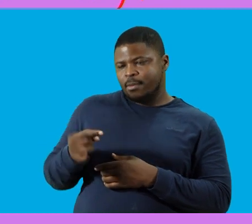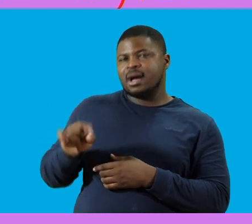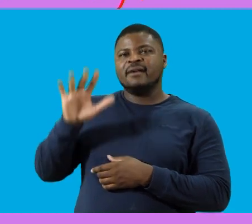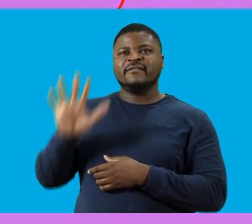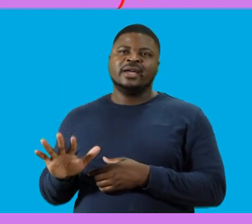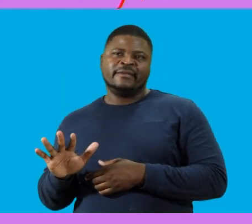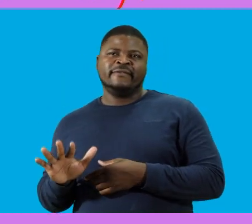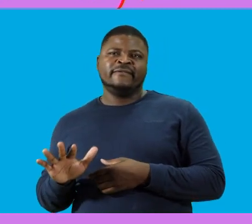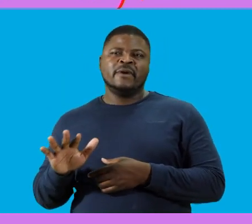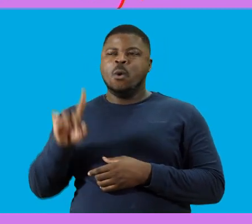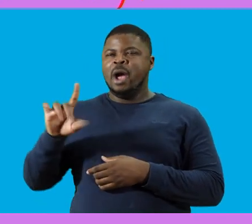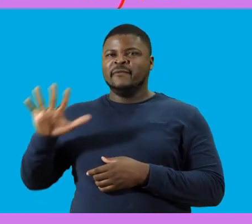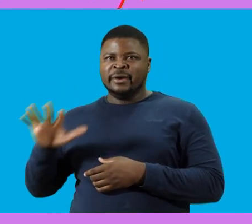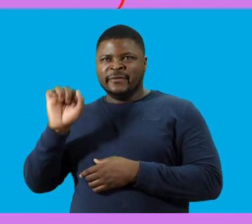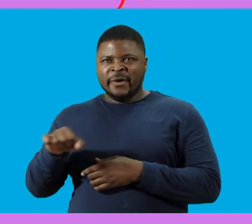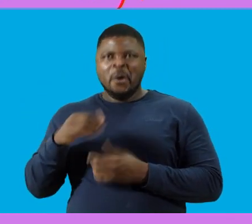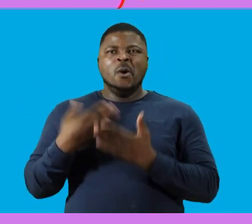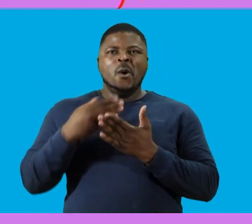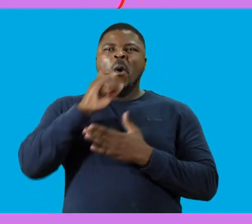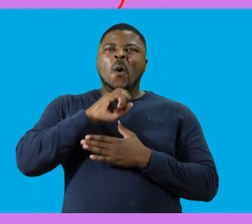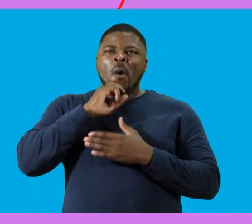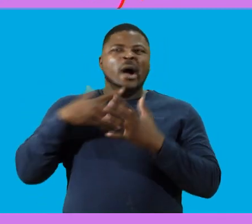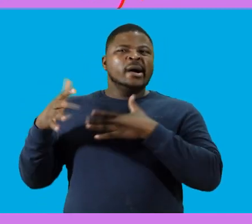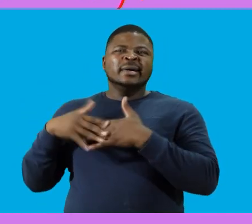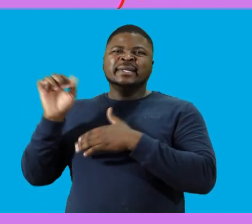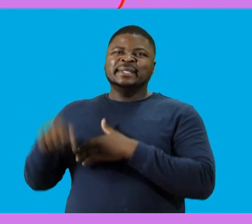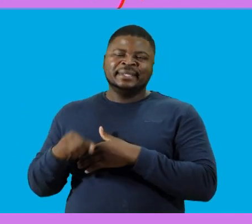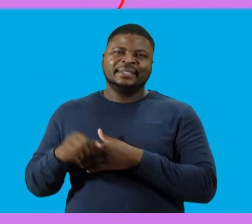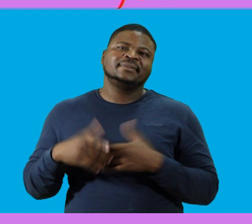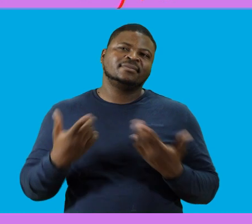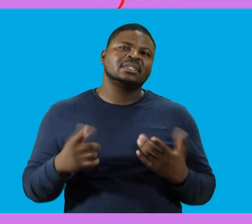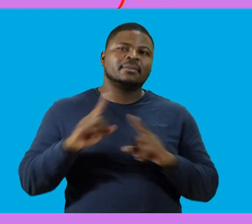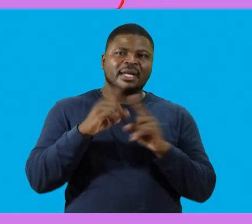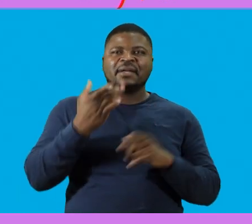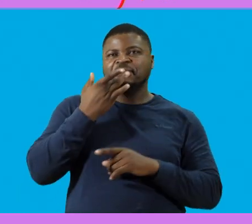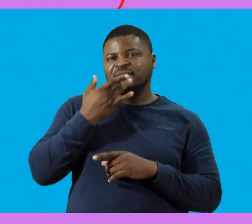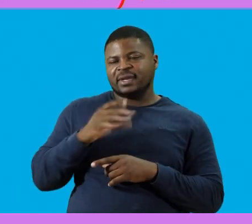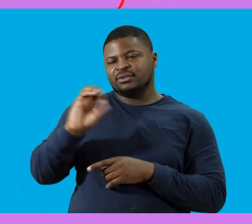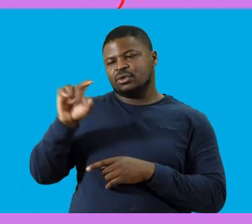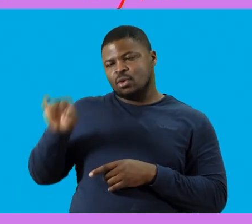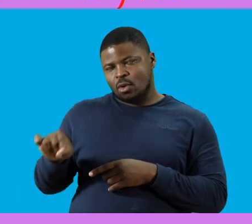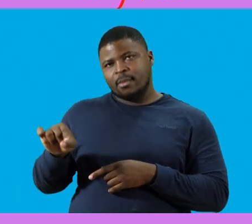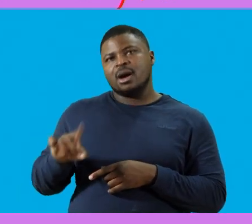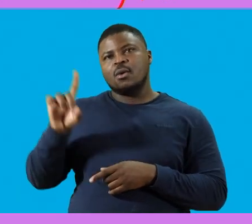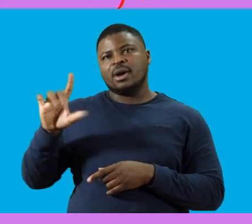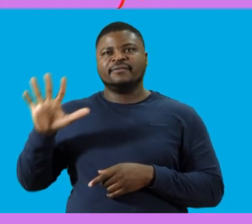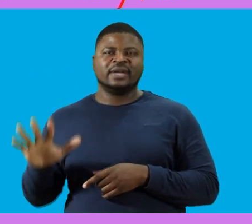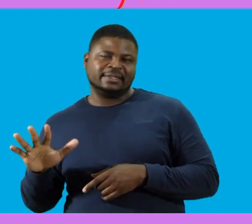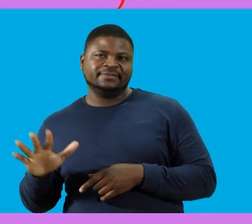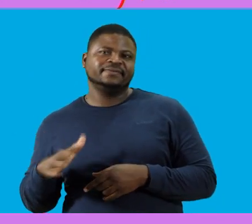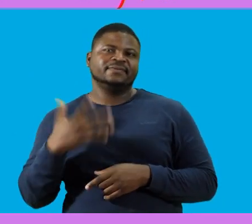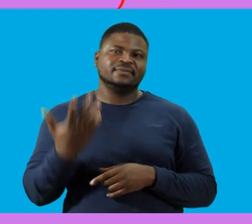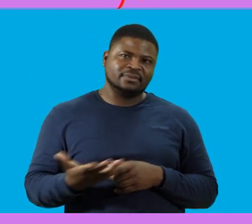0,15. You can use any of those three. I prefer the decimal